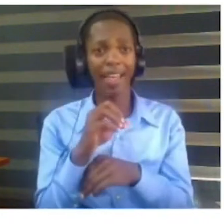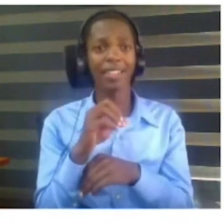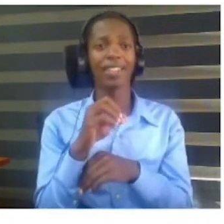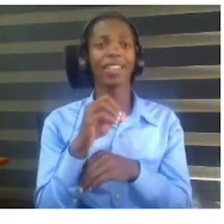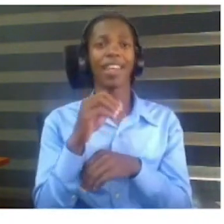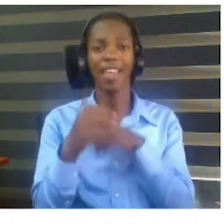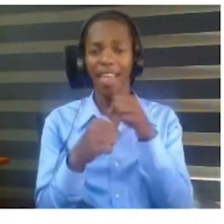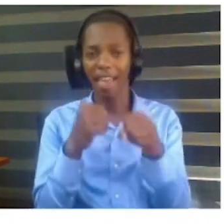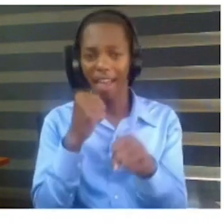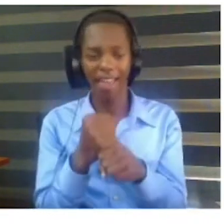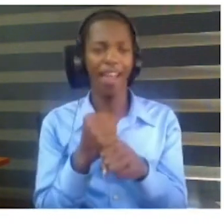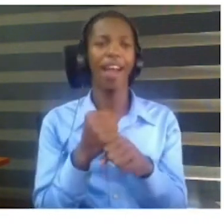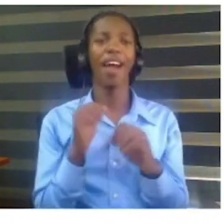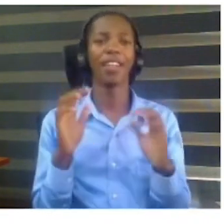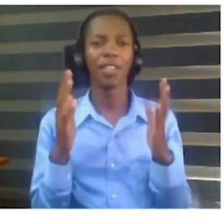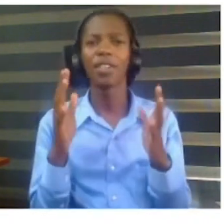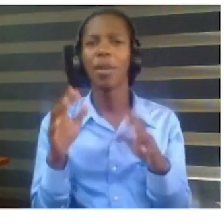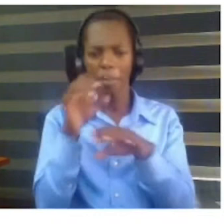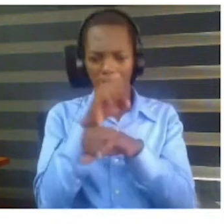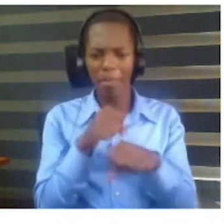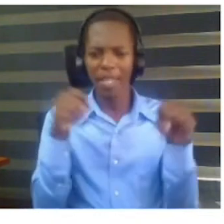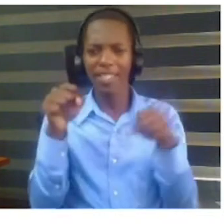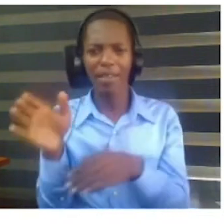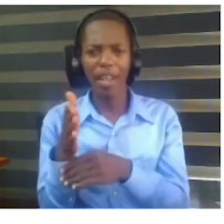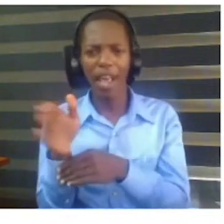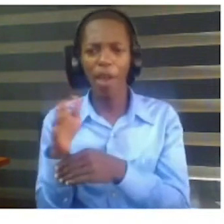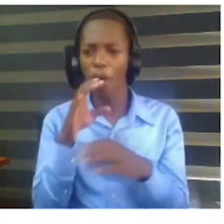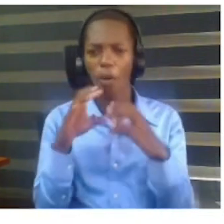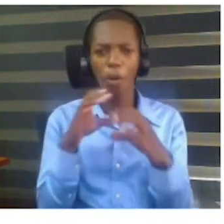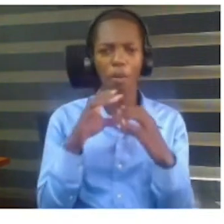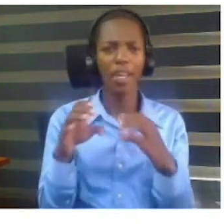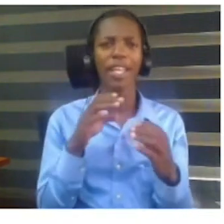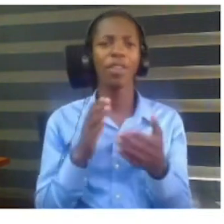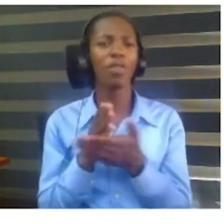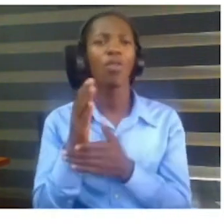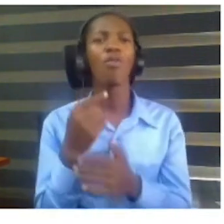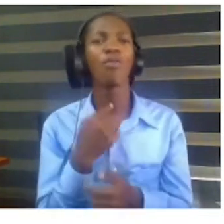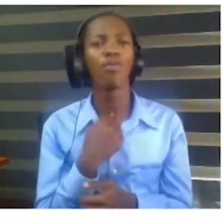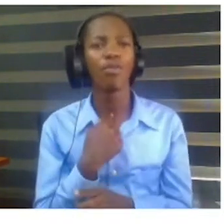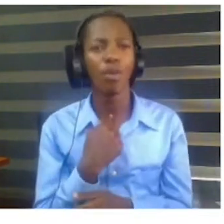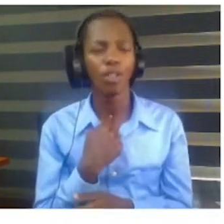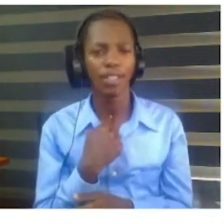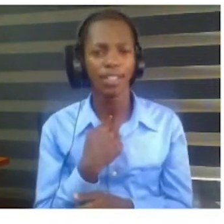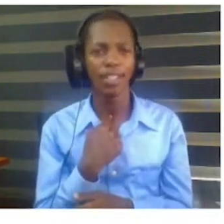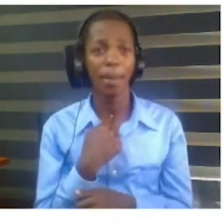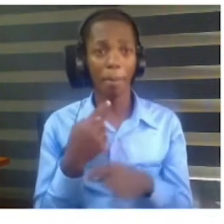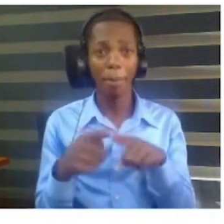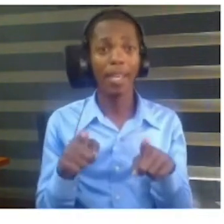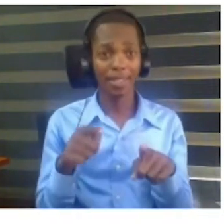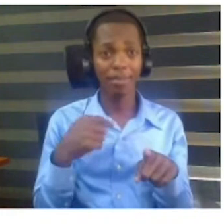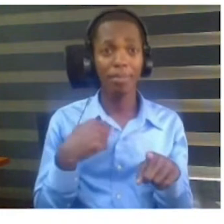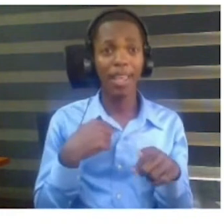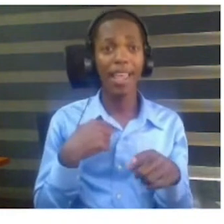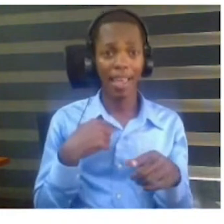President Obama usually communicates via voice, but I access information best